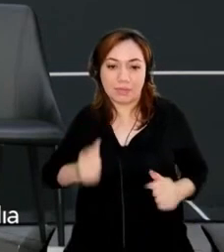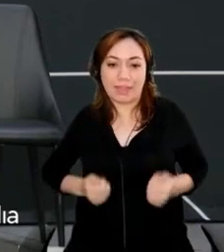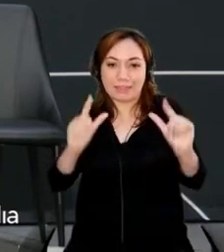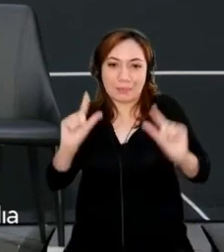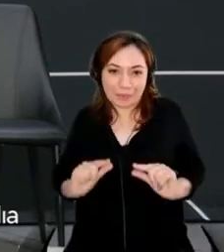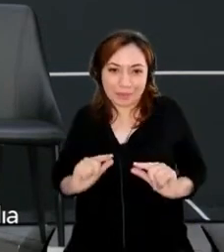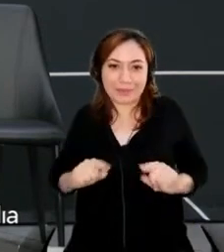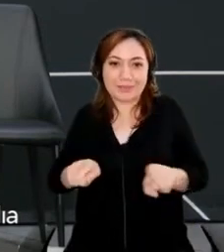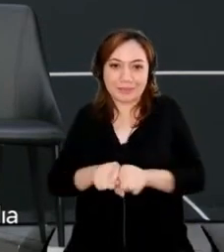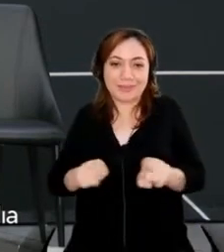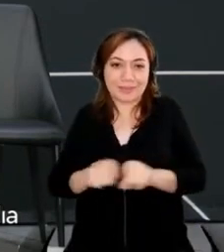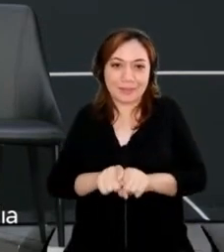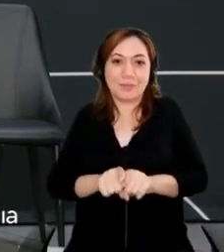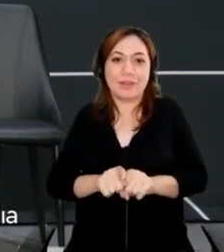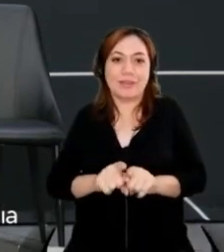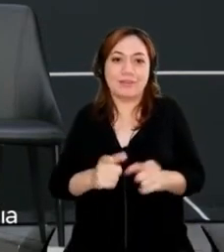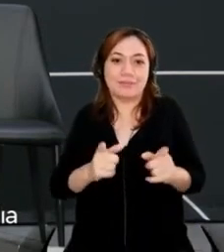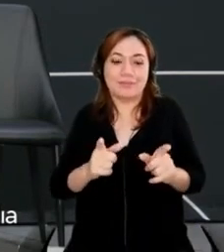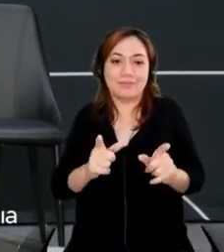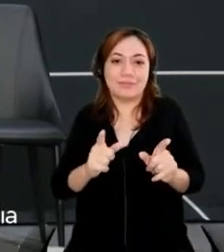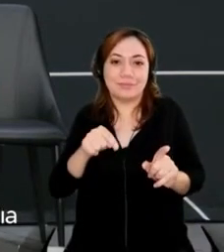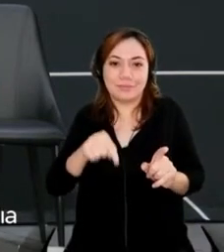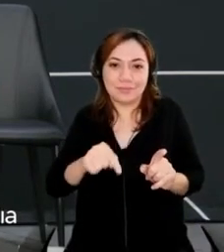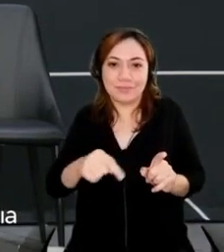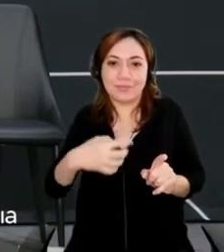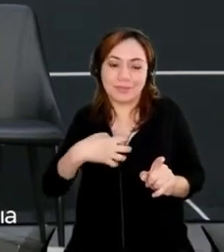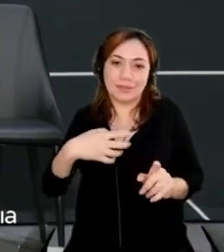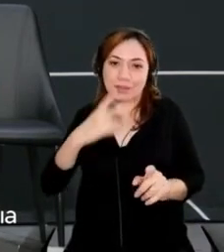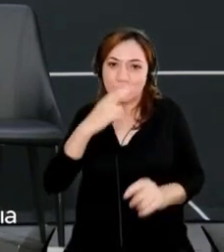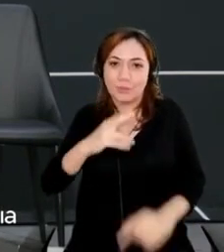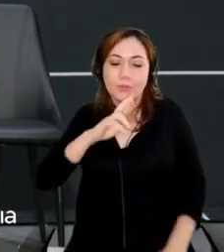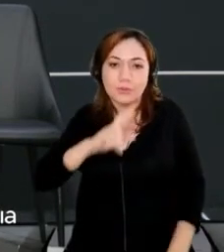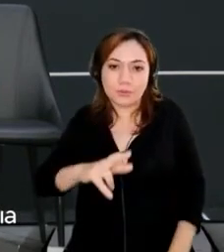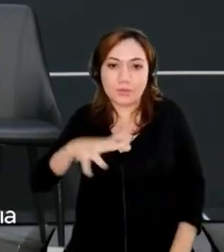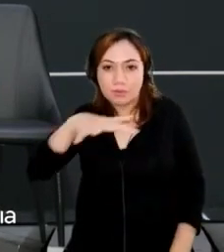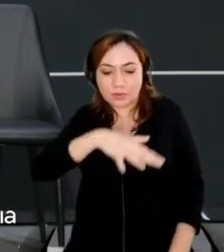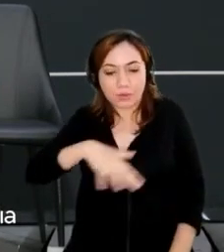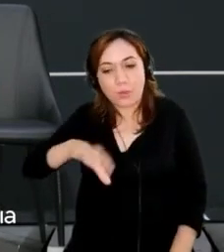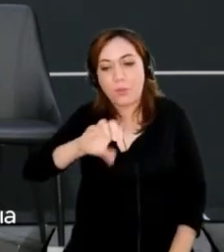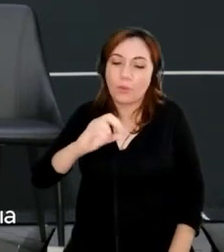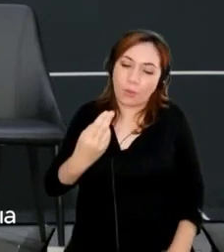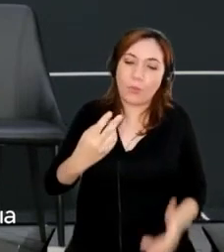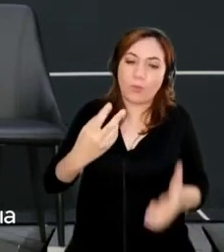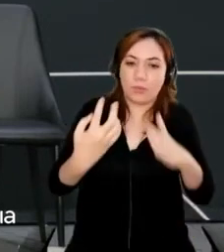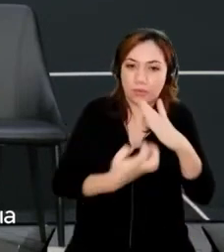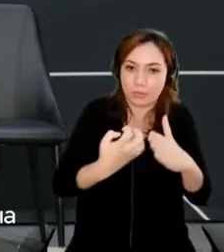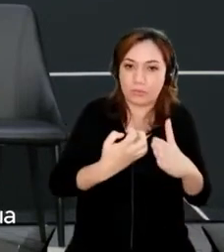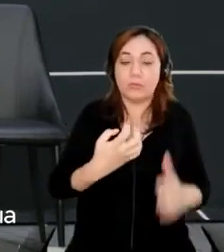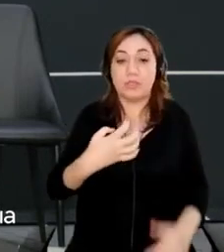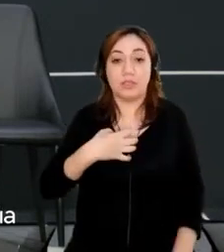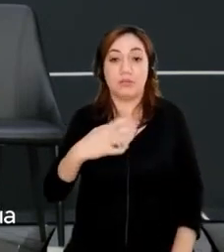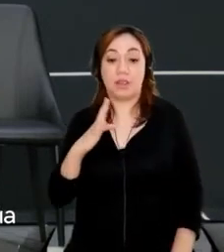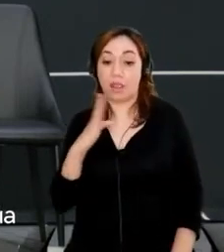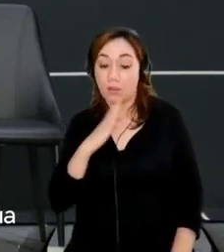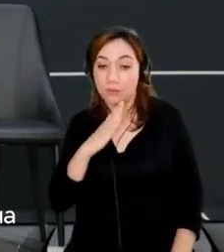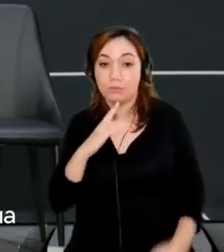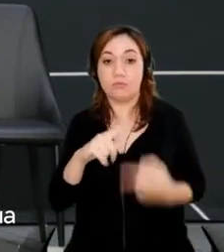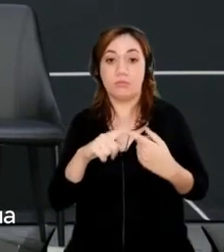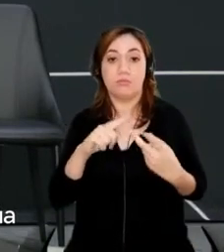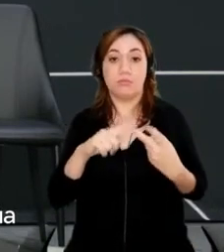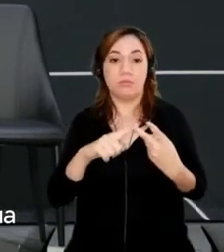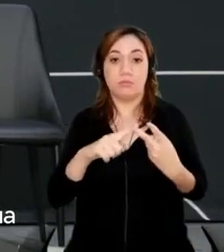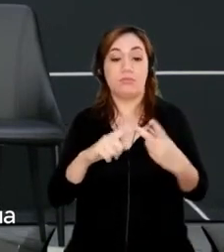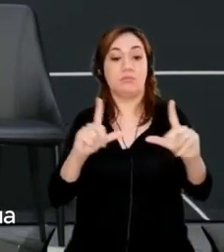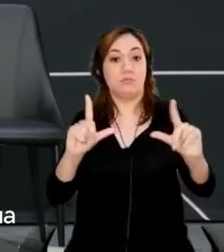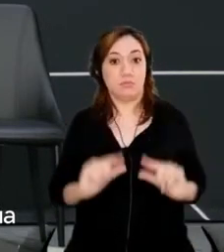to change in the environment or in the company quickly, cheaply, creatively,